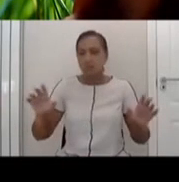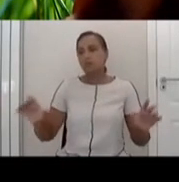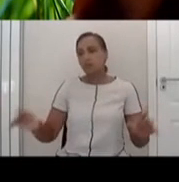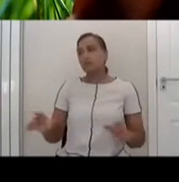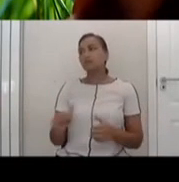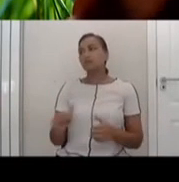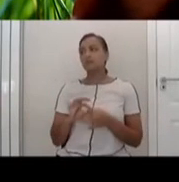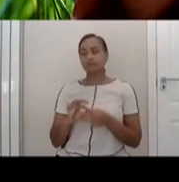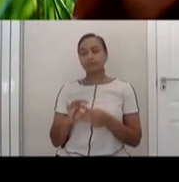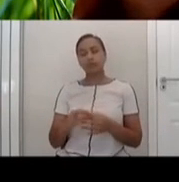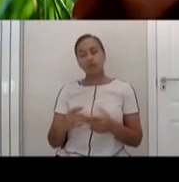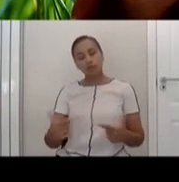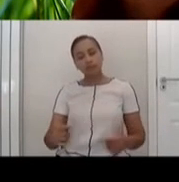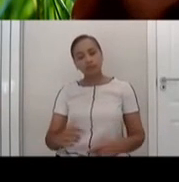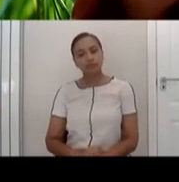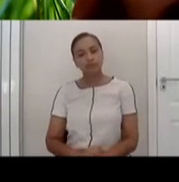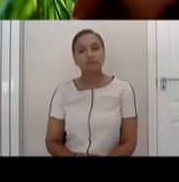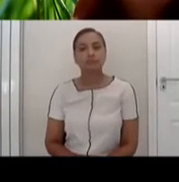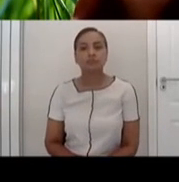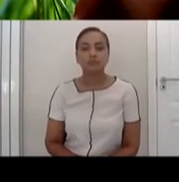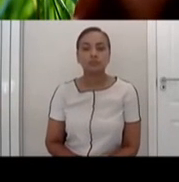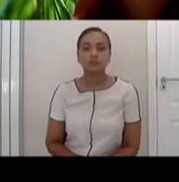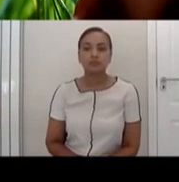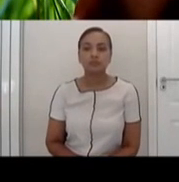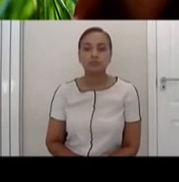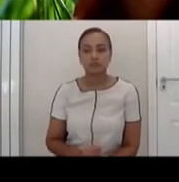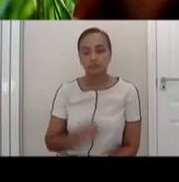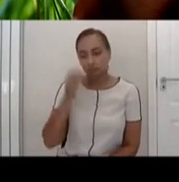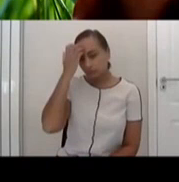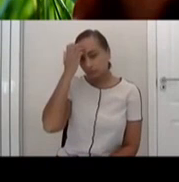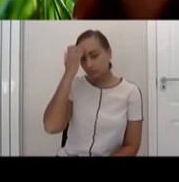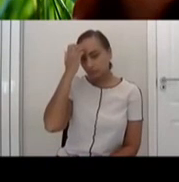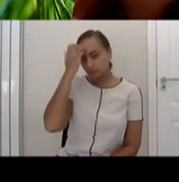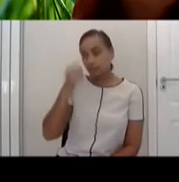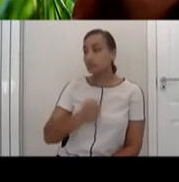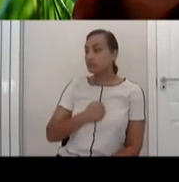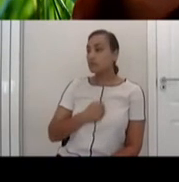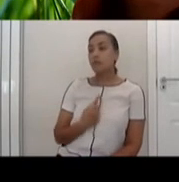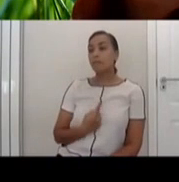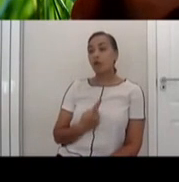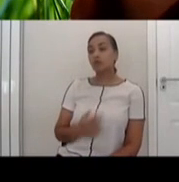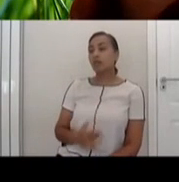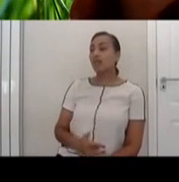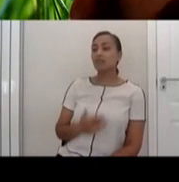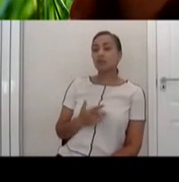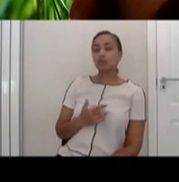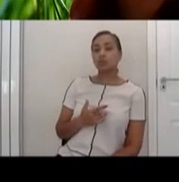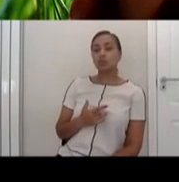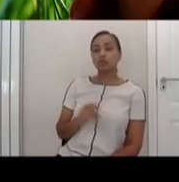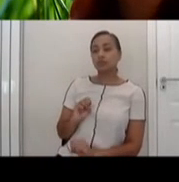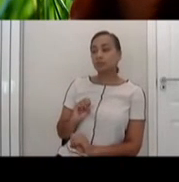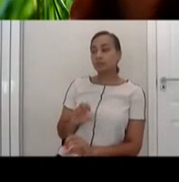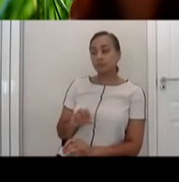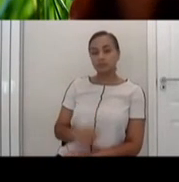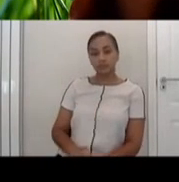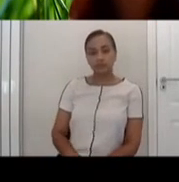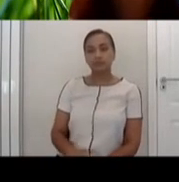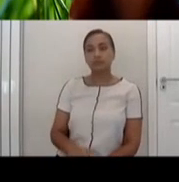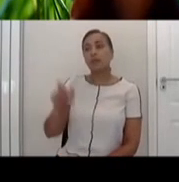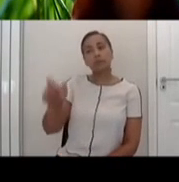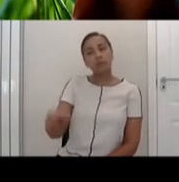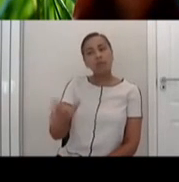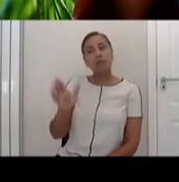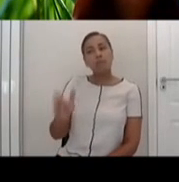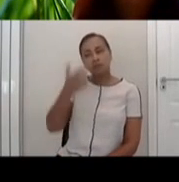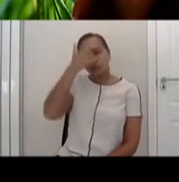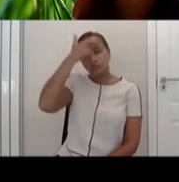closely. Okay, I think the only thing I would say, and that's just a personal thing, just off the top of my head, but I think people need to understand,